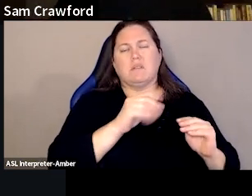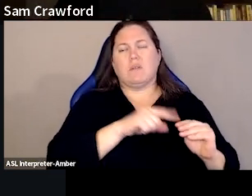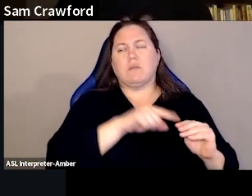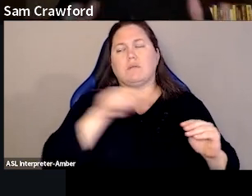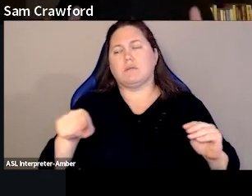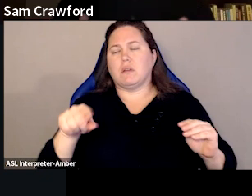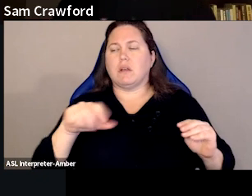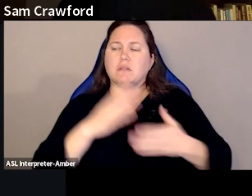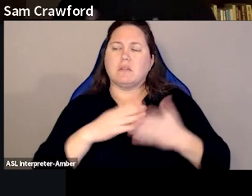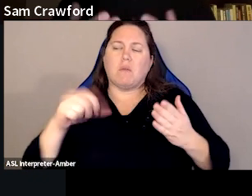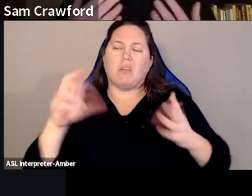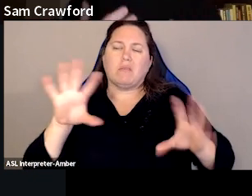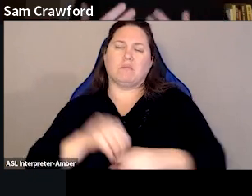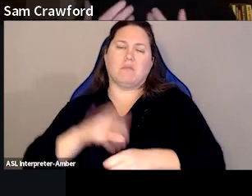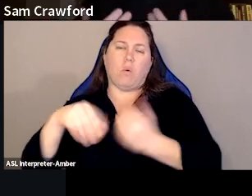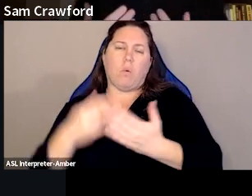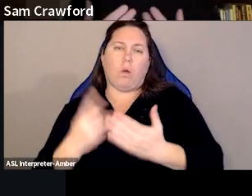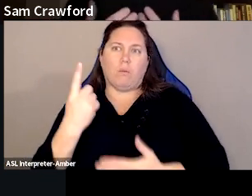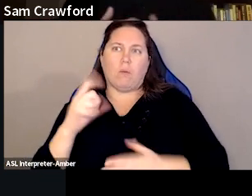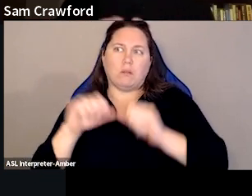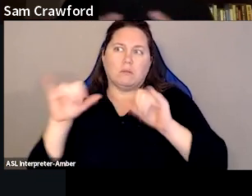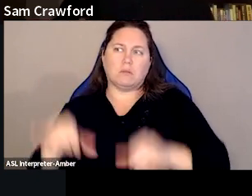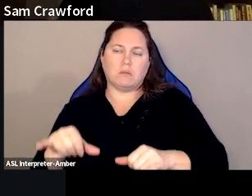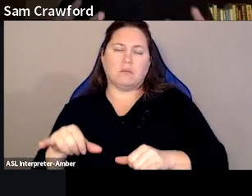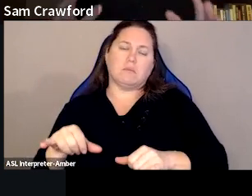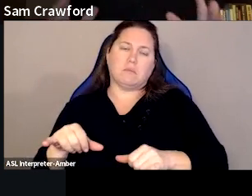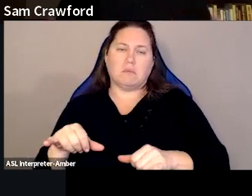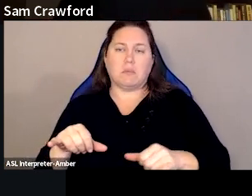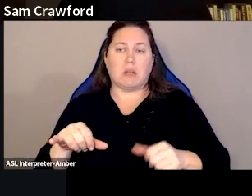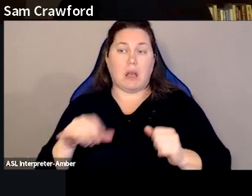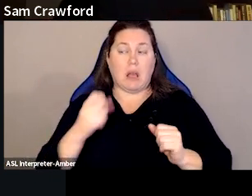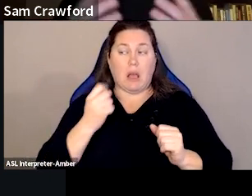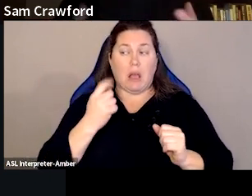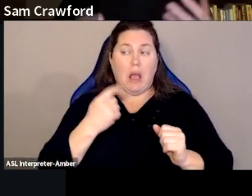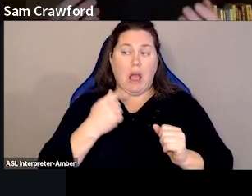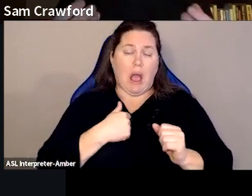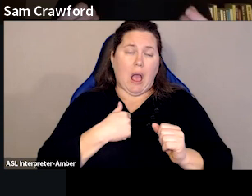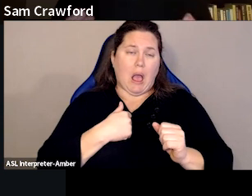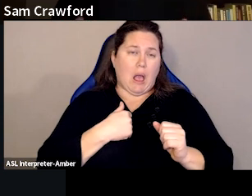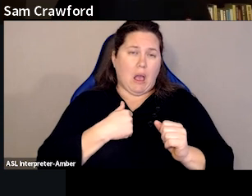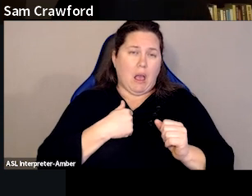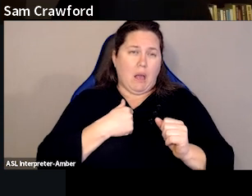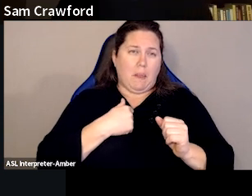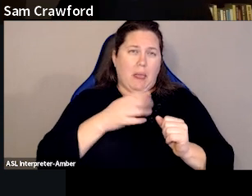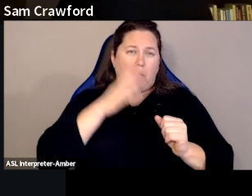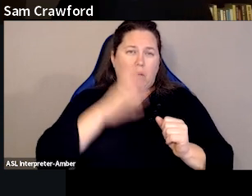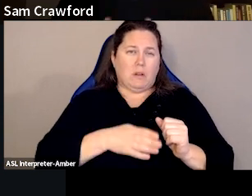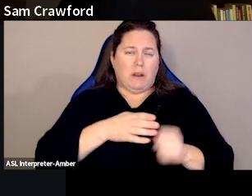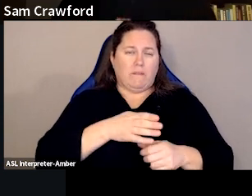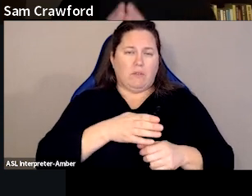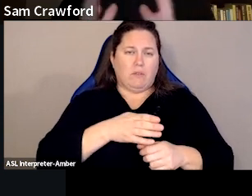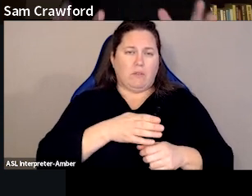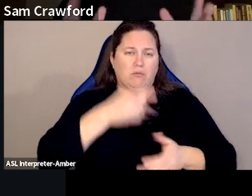so this just isn't the case. I've personally never charged a retainer, like a monthly maintenance package to a client,